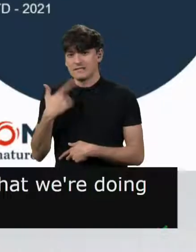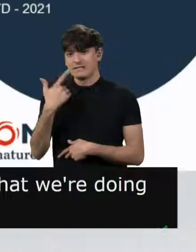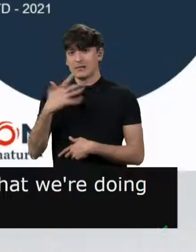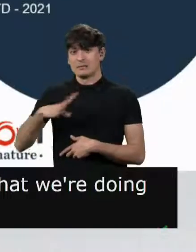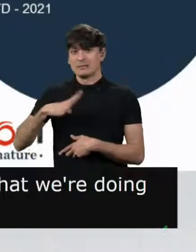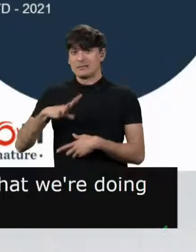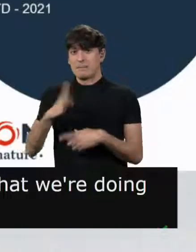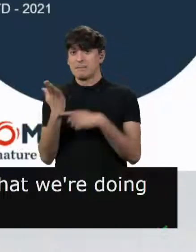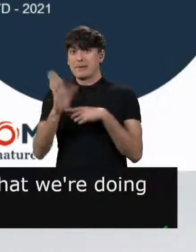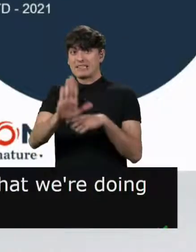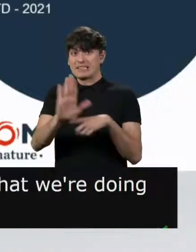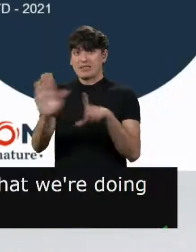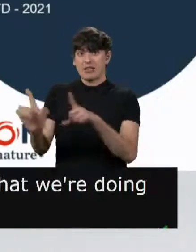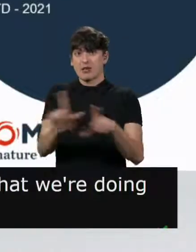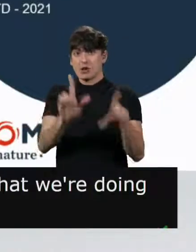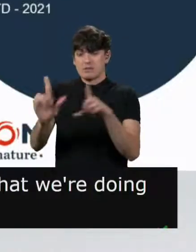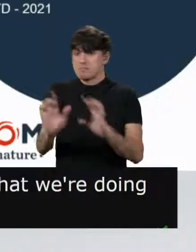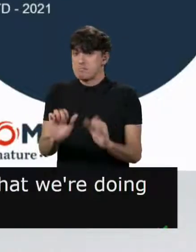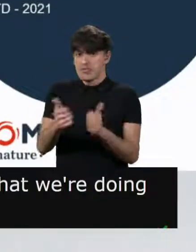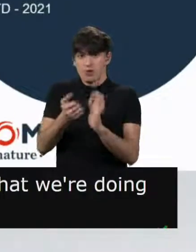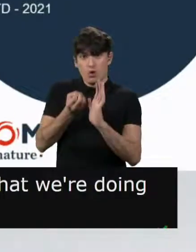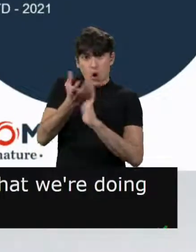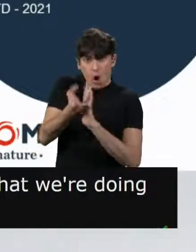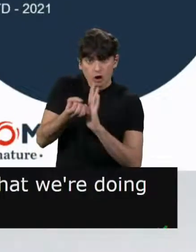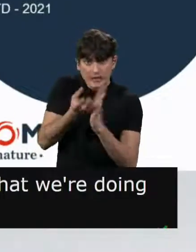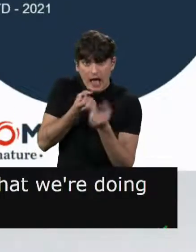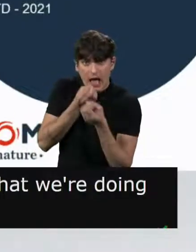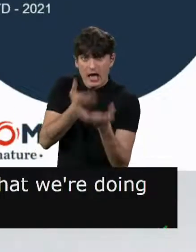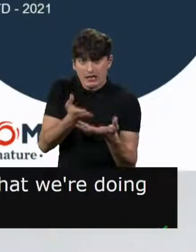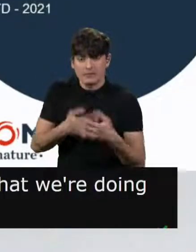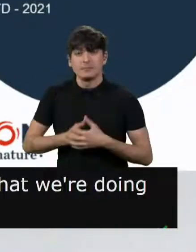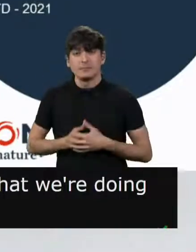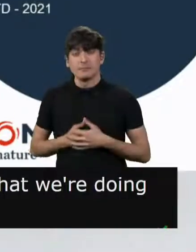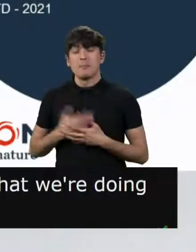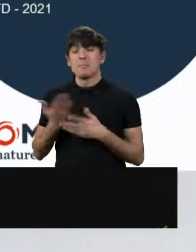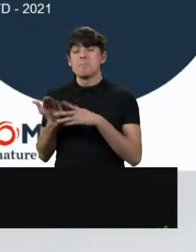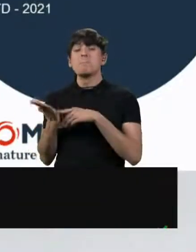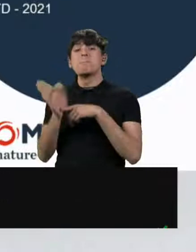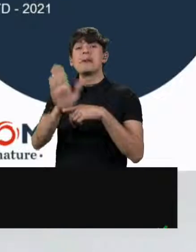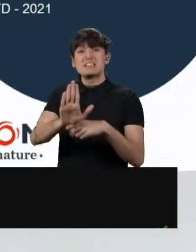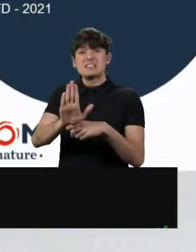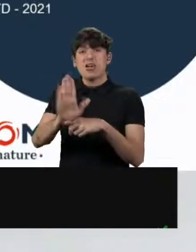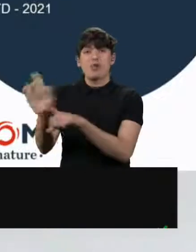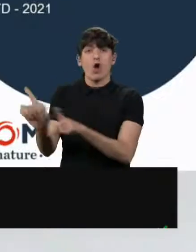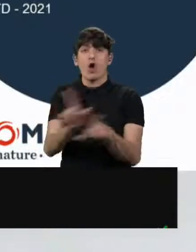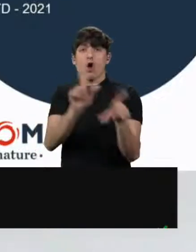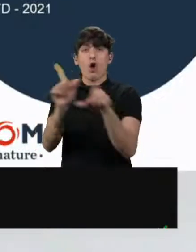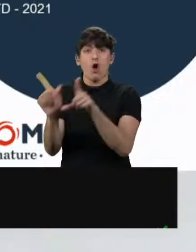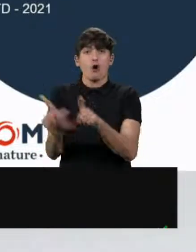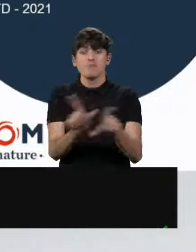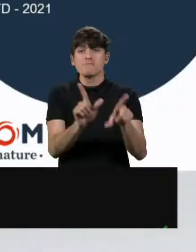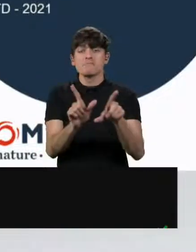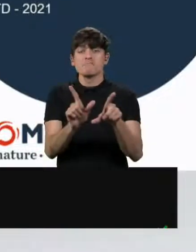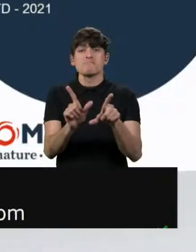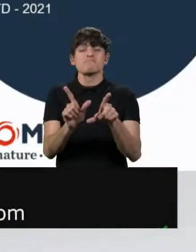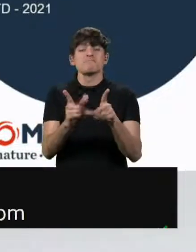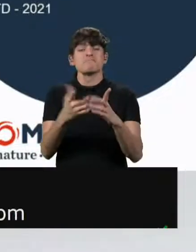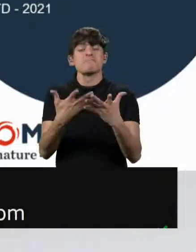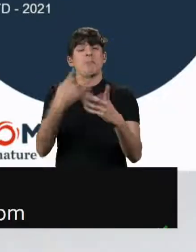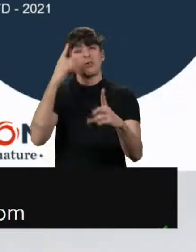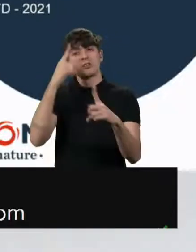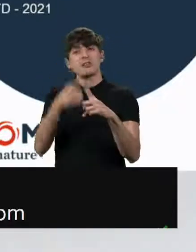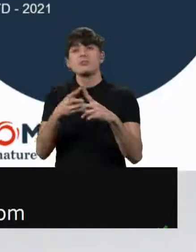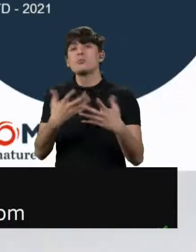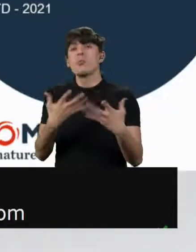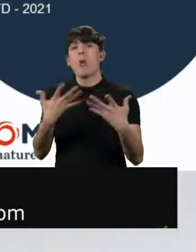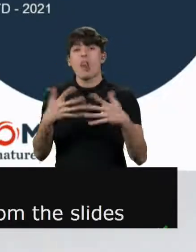We're going to, if you could put on my presentation, I'll talk from the slides. In my presentation, I'm going to talk